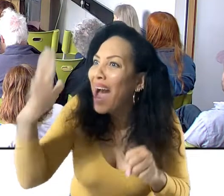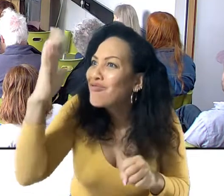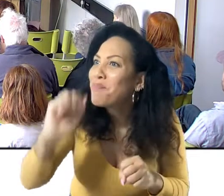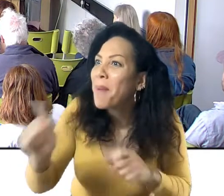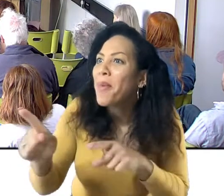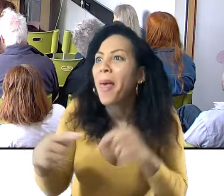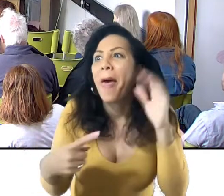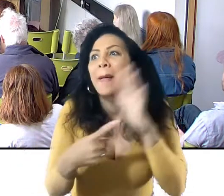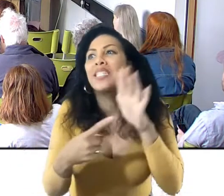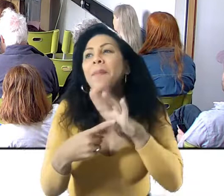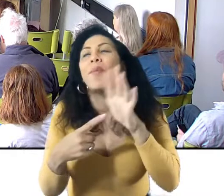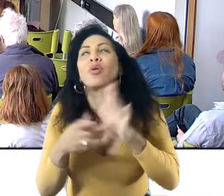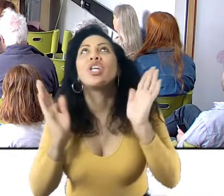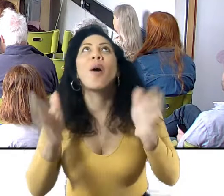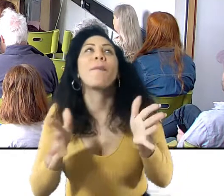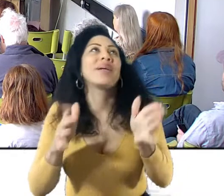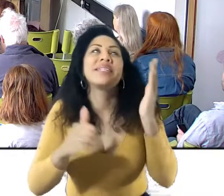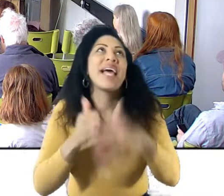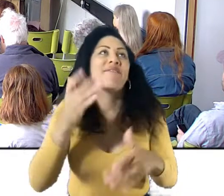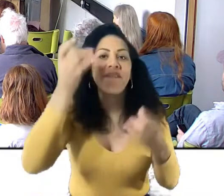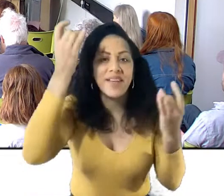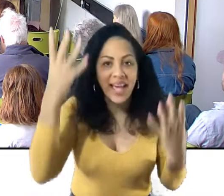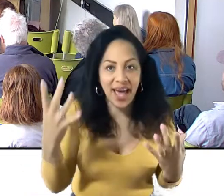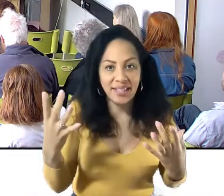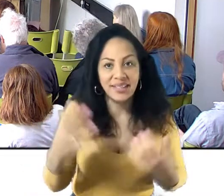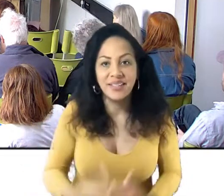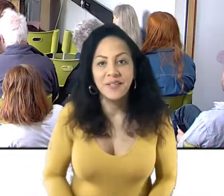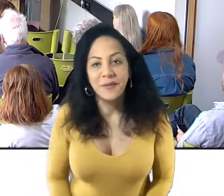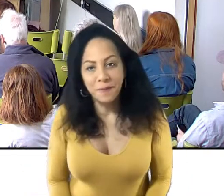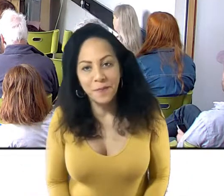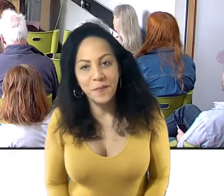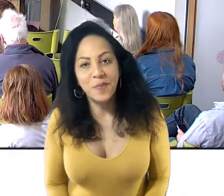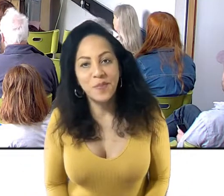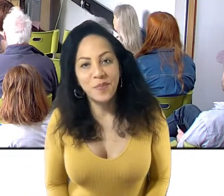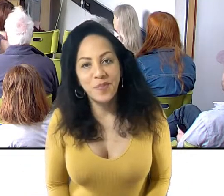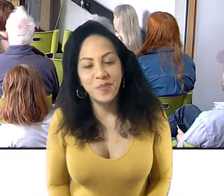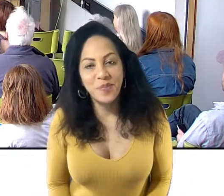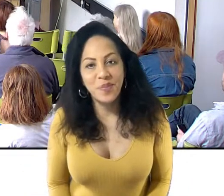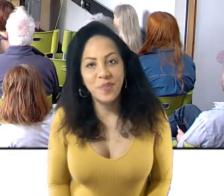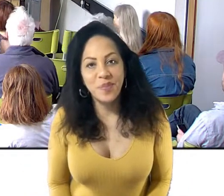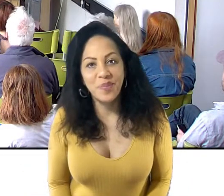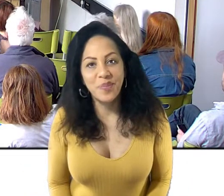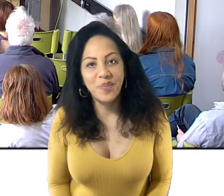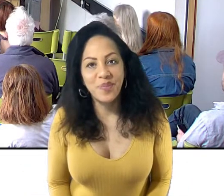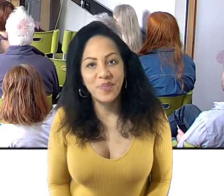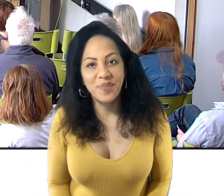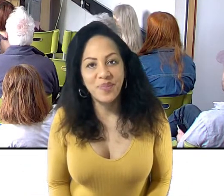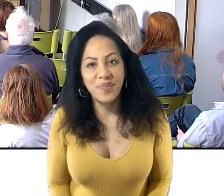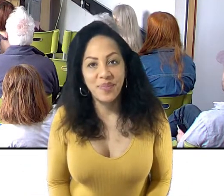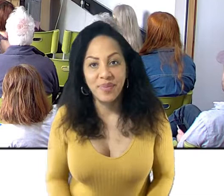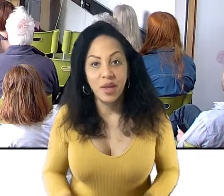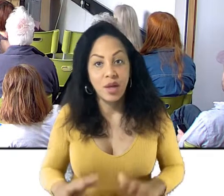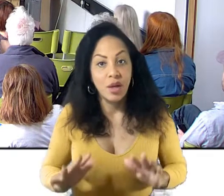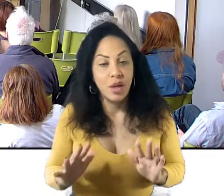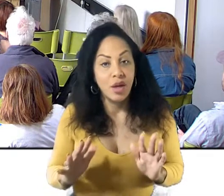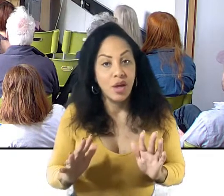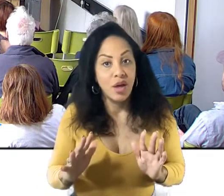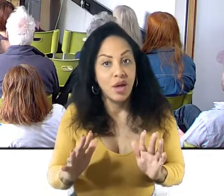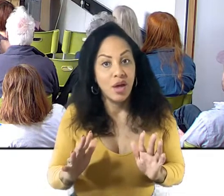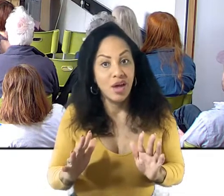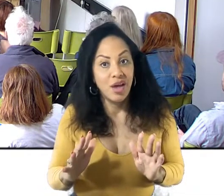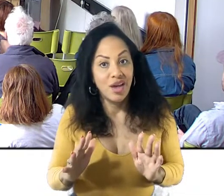kind of thing. From strangers, I haven't had we haven't reached out to that many people who have